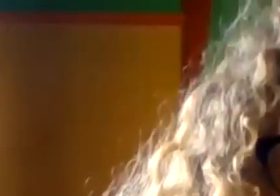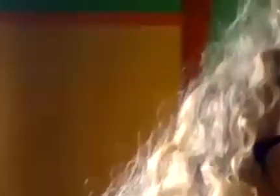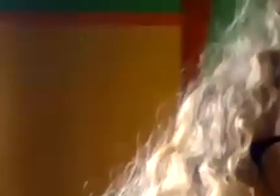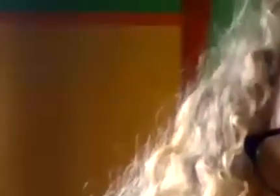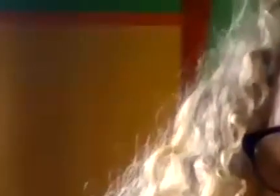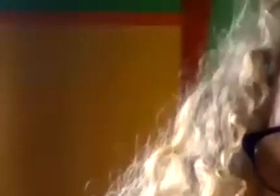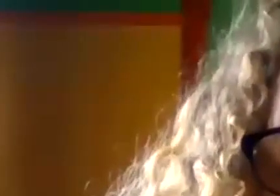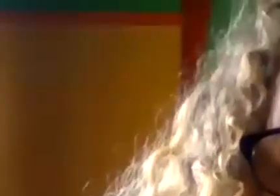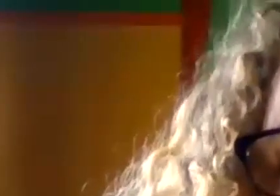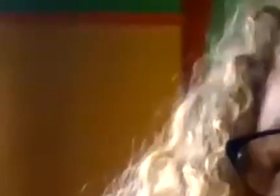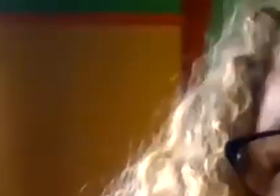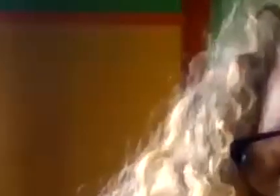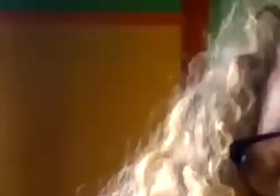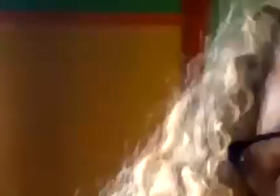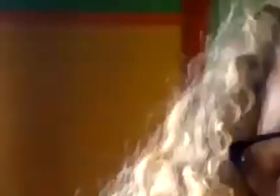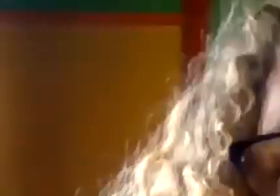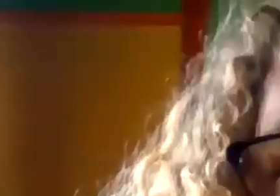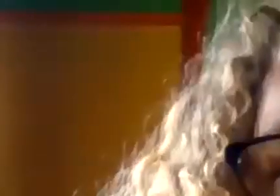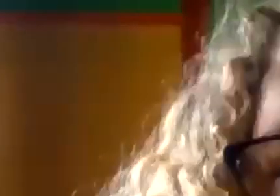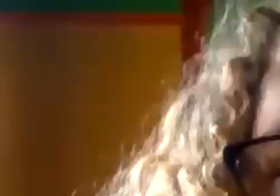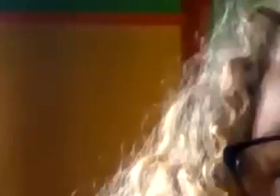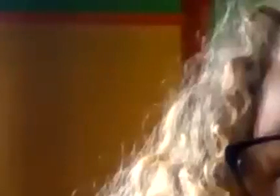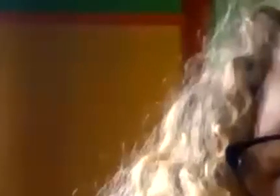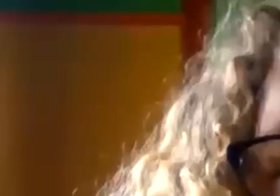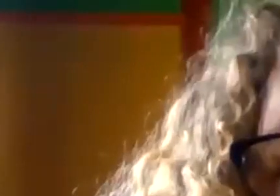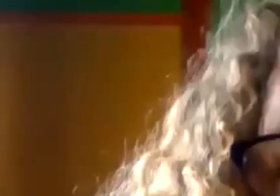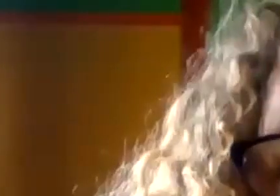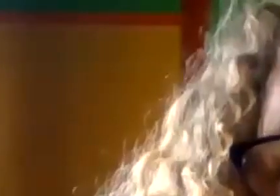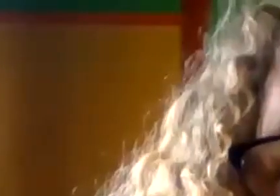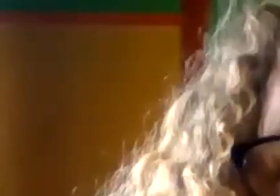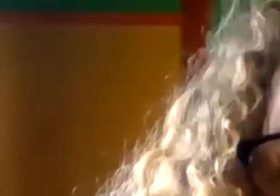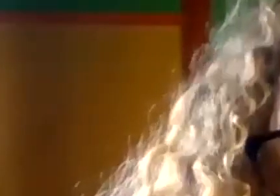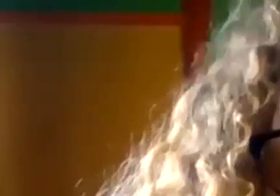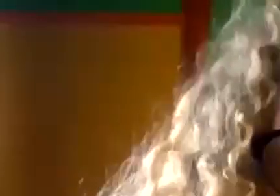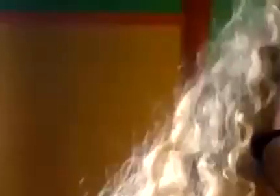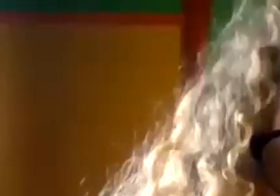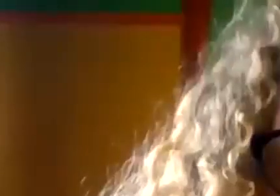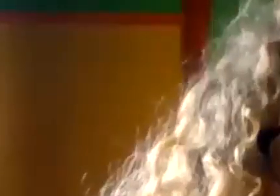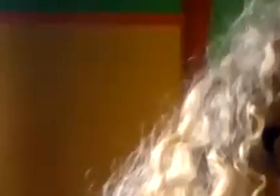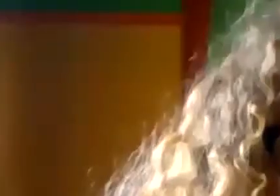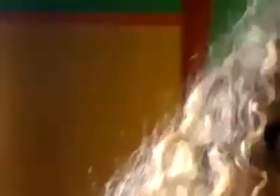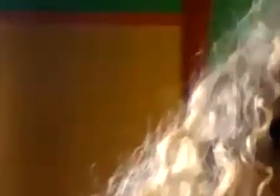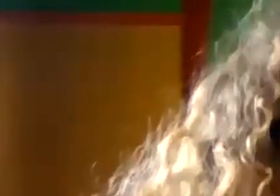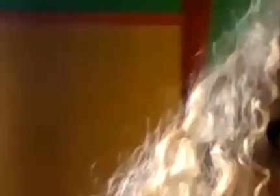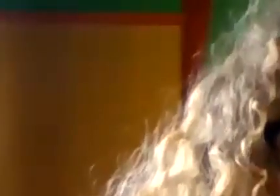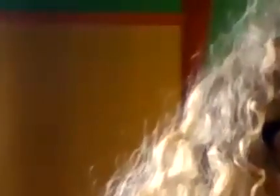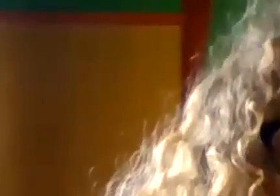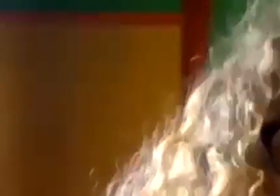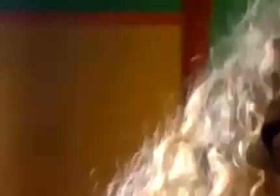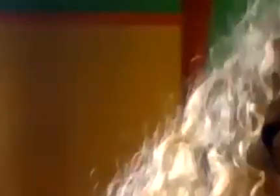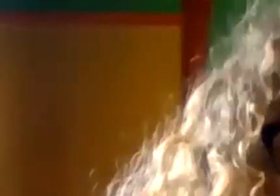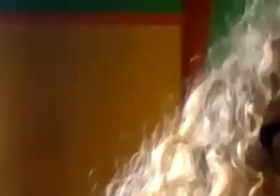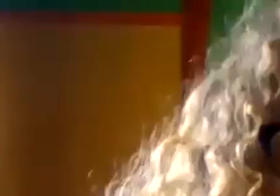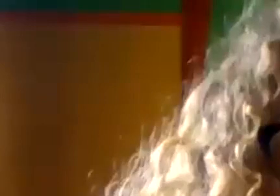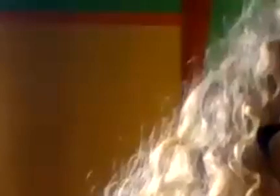SEND, which the government have yet to respond to. But one thing that the APPG can do is not just do inquiries, but it can be that